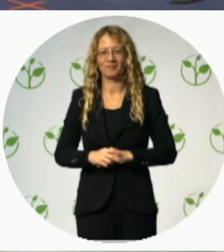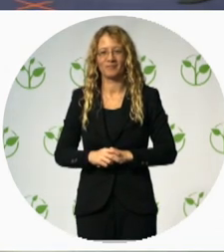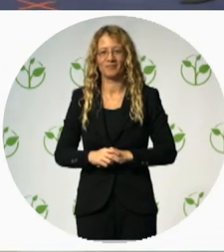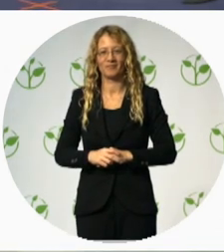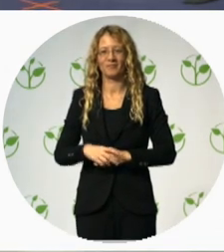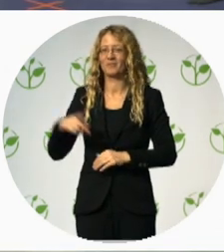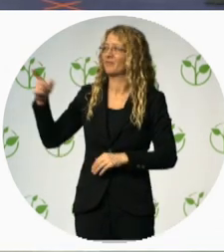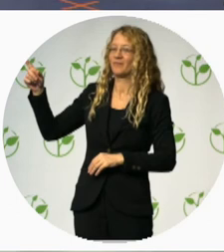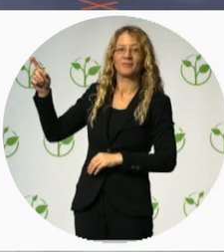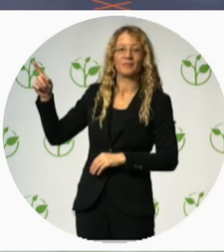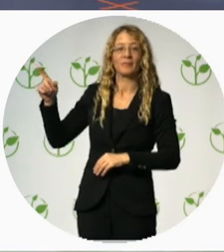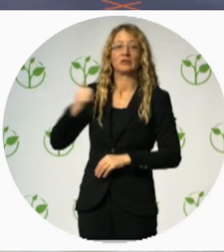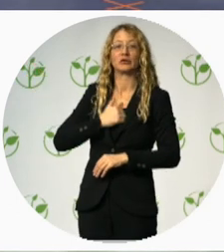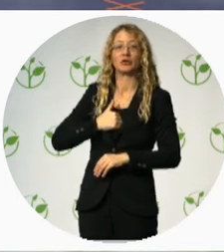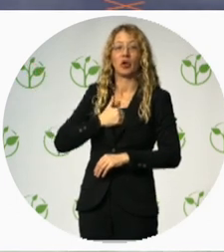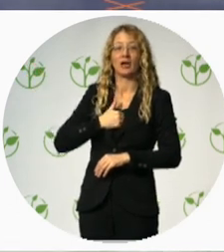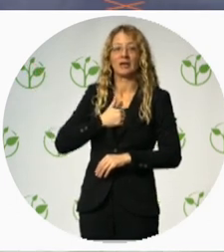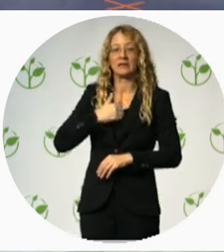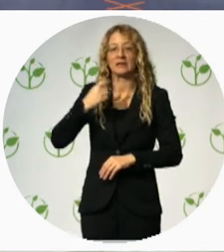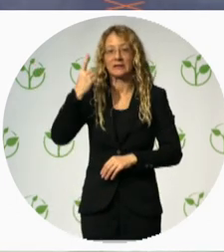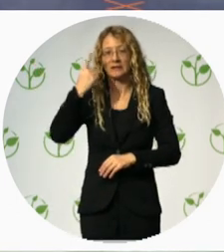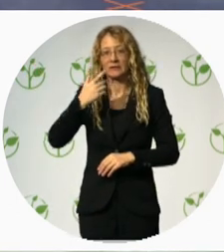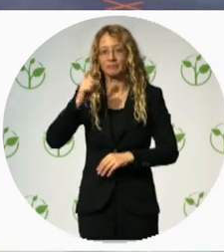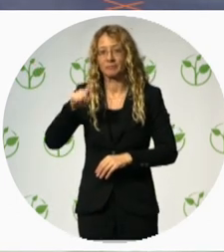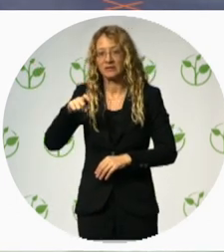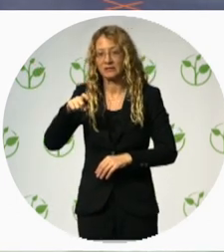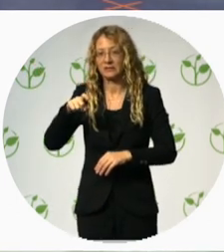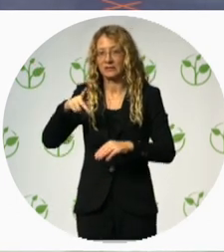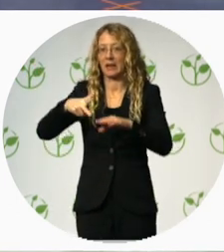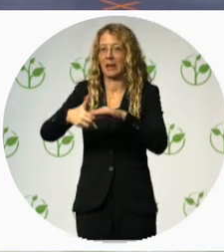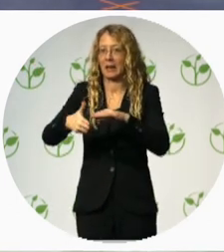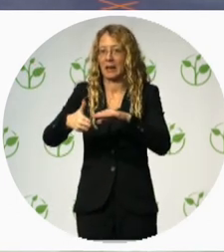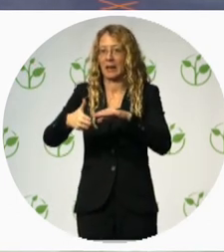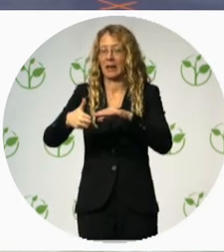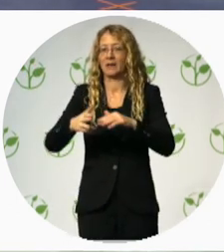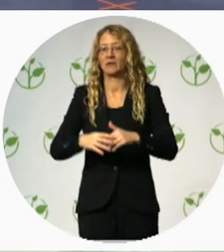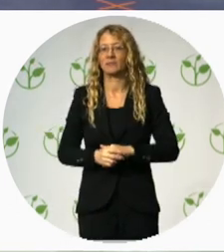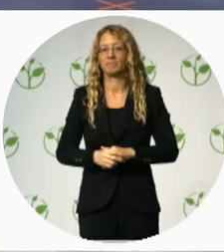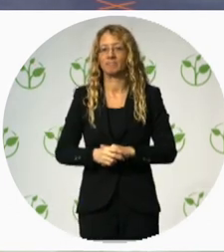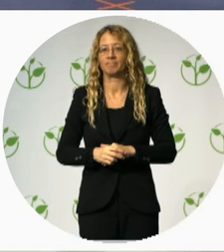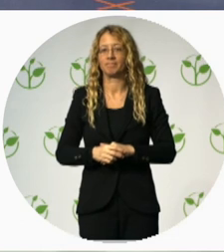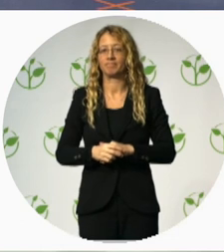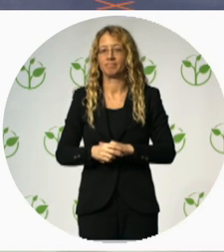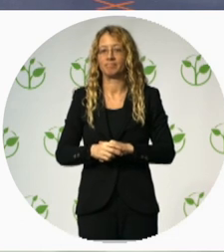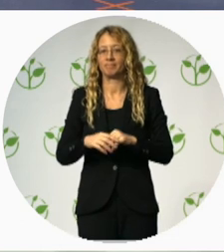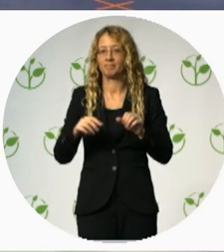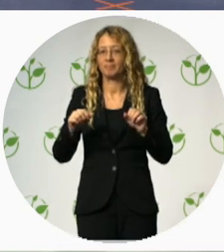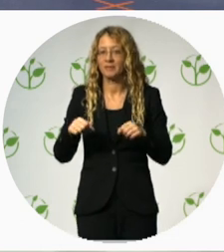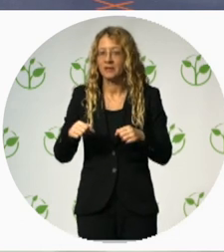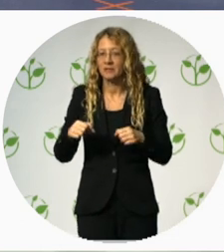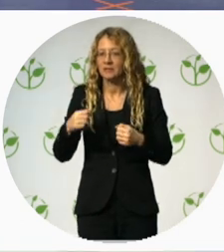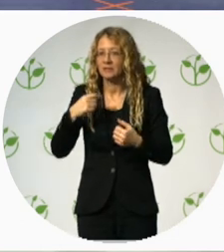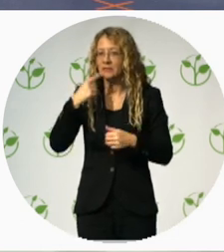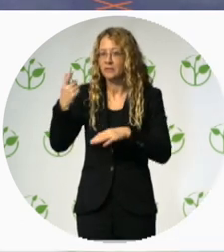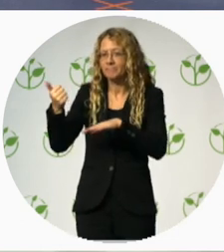There's just one announcement to make an addition. We're very happy that Mr. Amba Karit, the deputy chief of the mission of